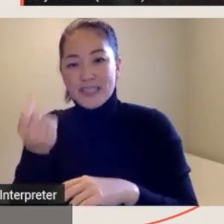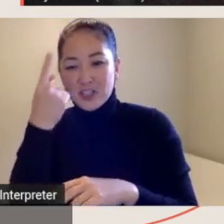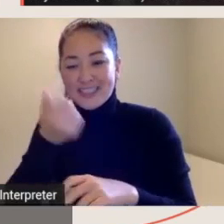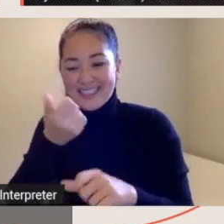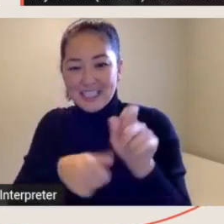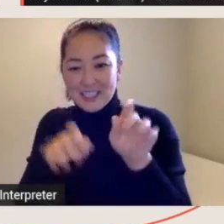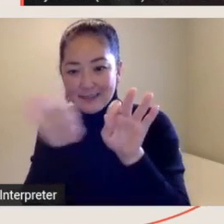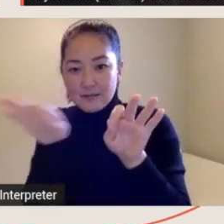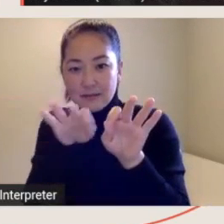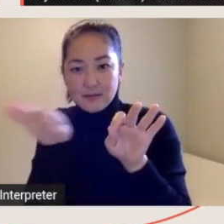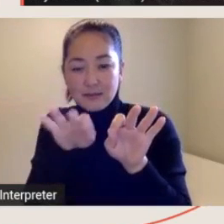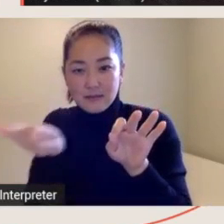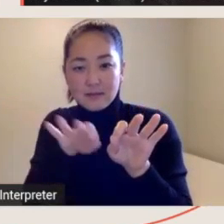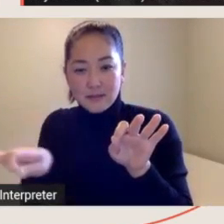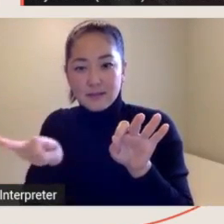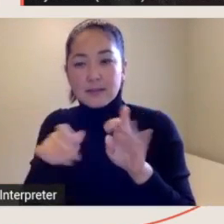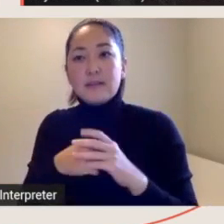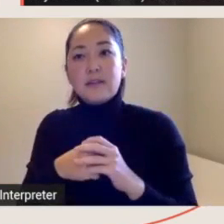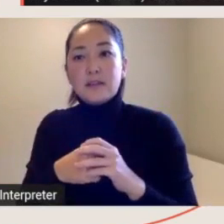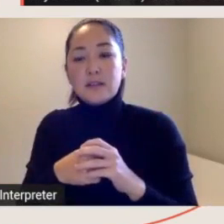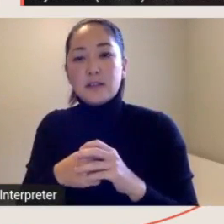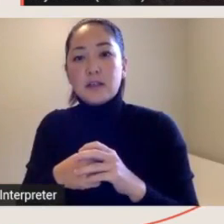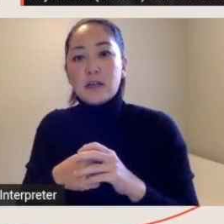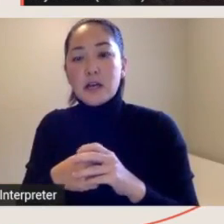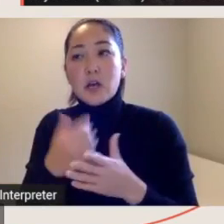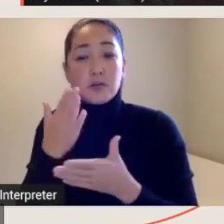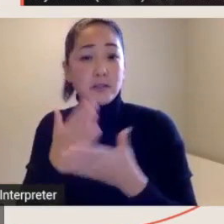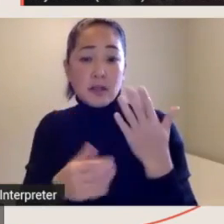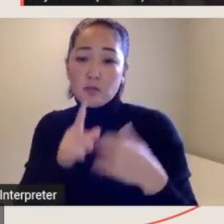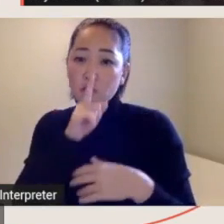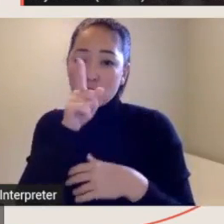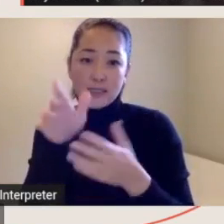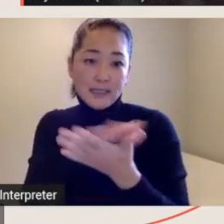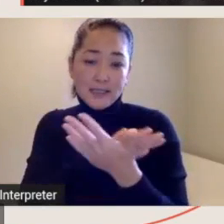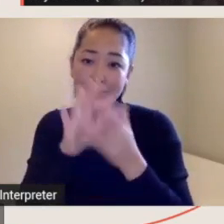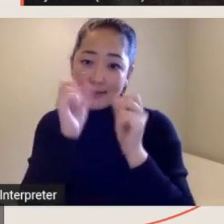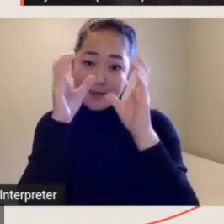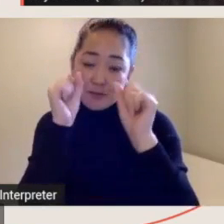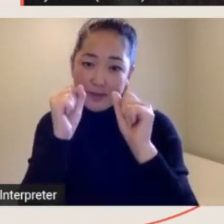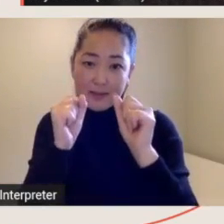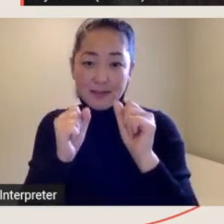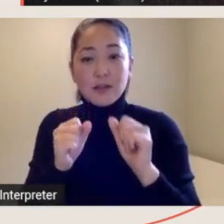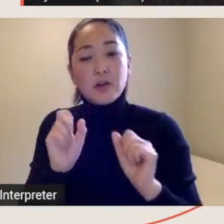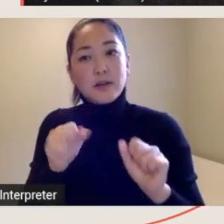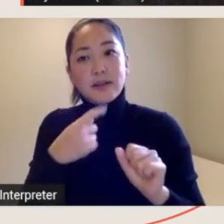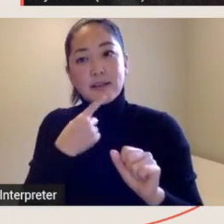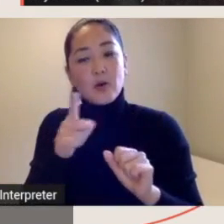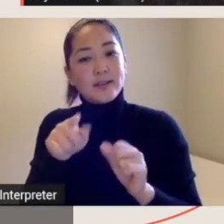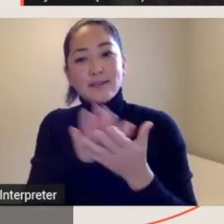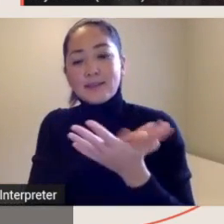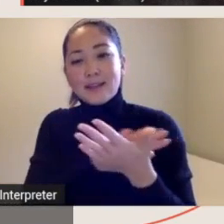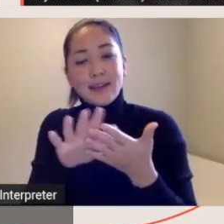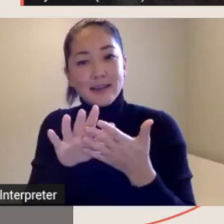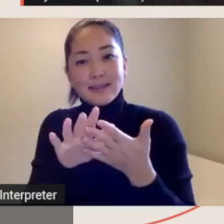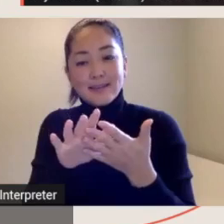line. But I would say there were some really nice surprises that we would think that, okay, this is a nice scene, but then